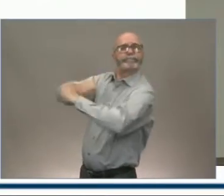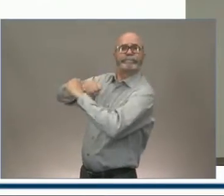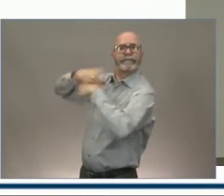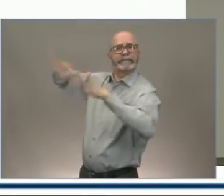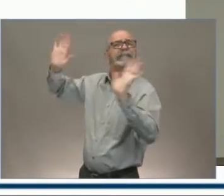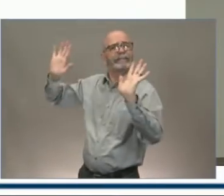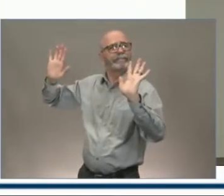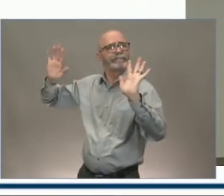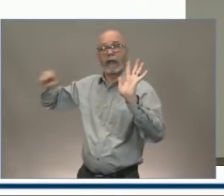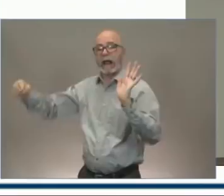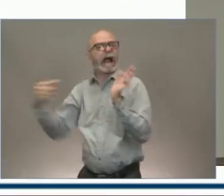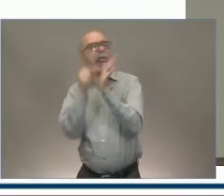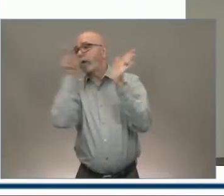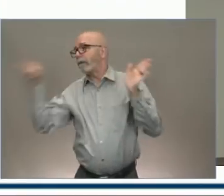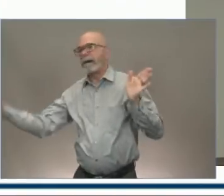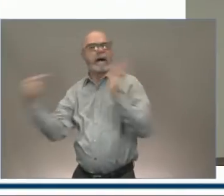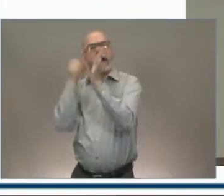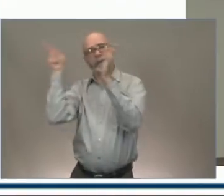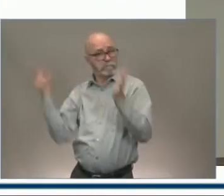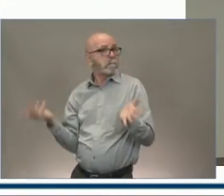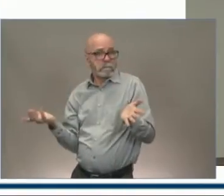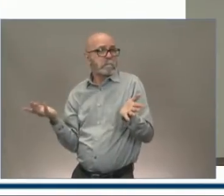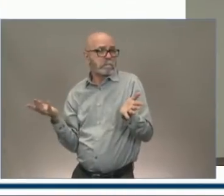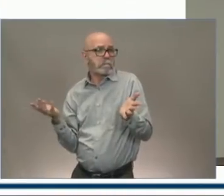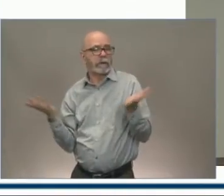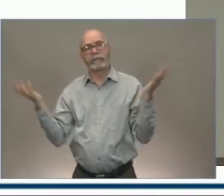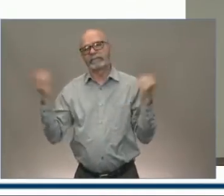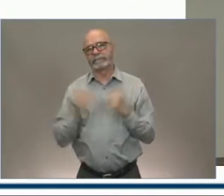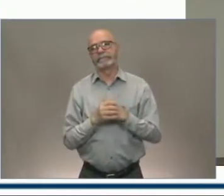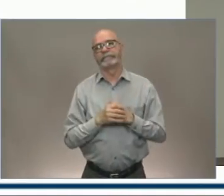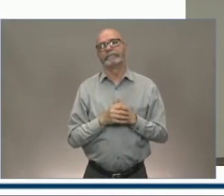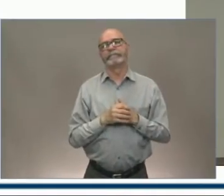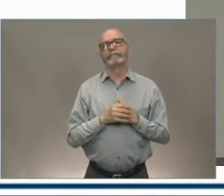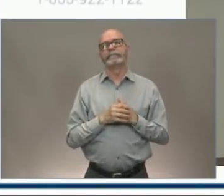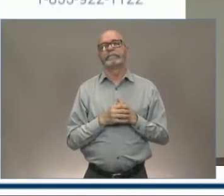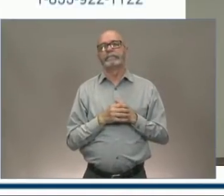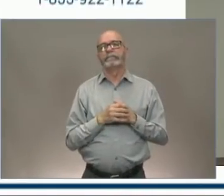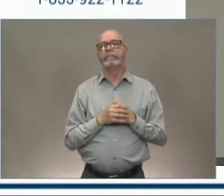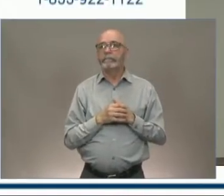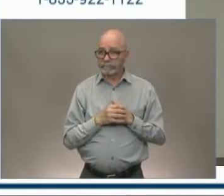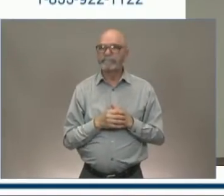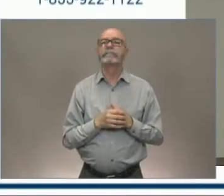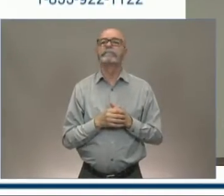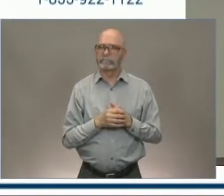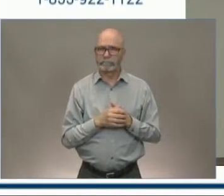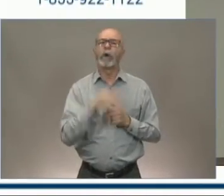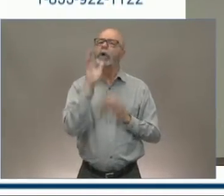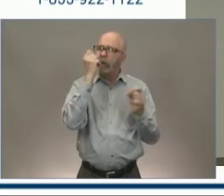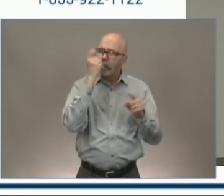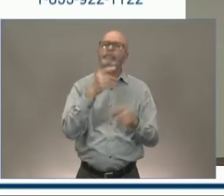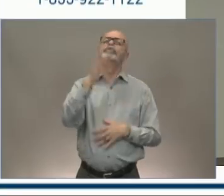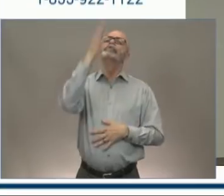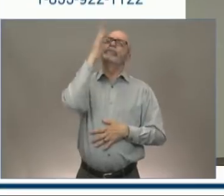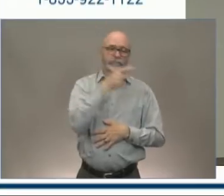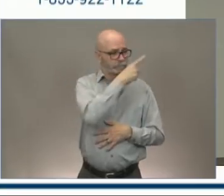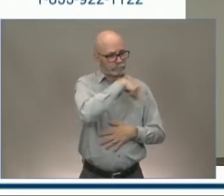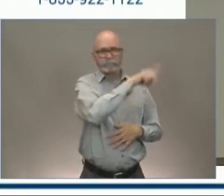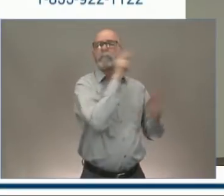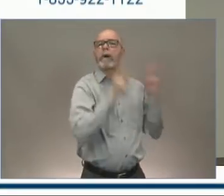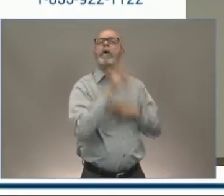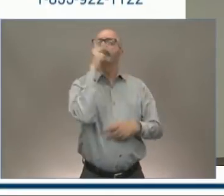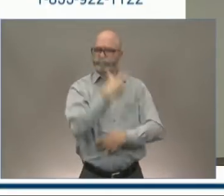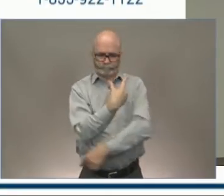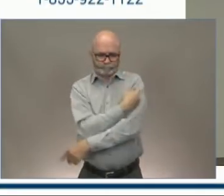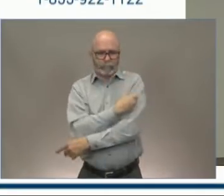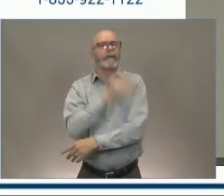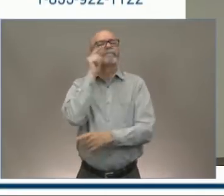will be an opportunity for a vaccine for every Nova Scotian who wants one. People may have heard that